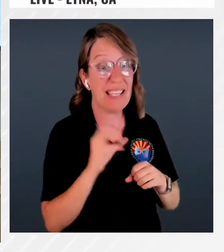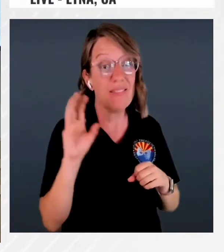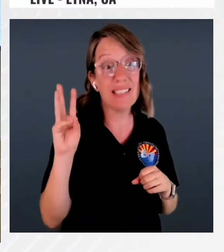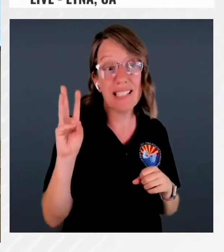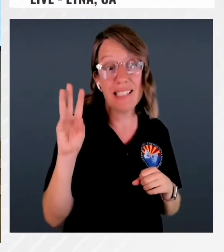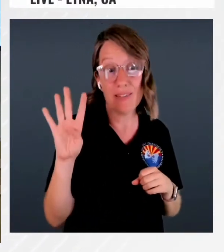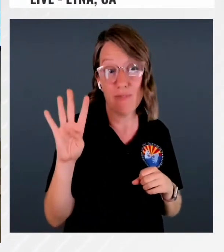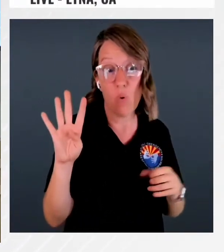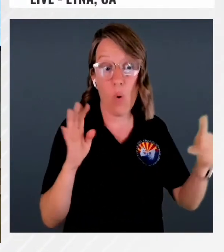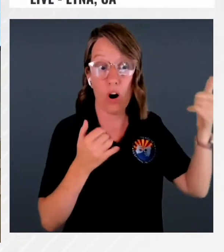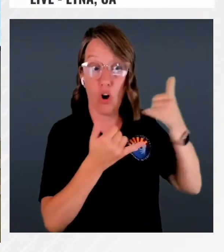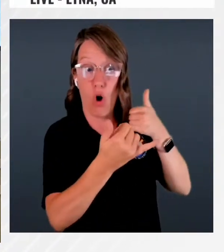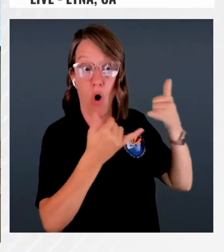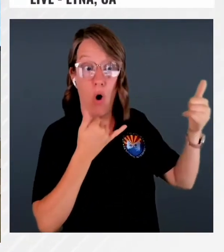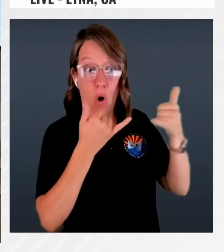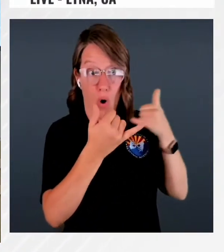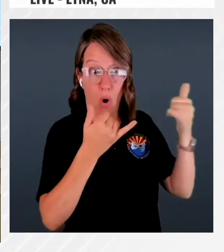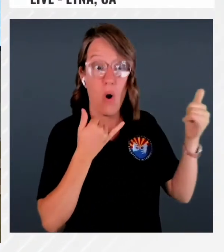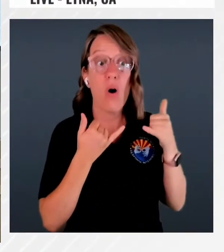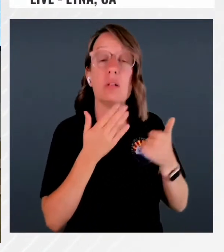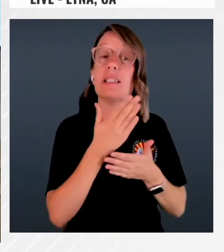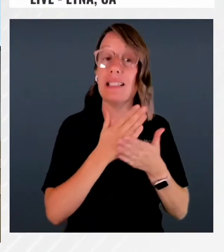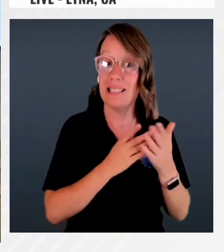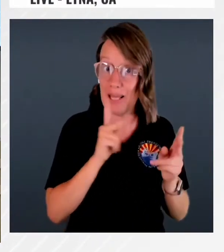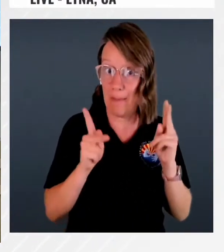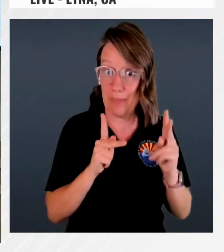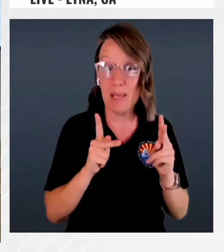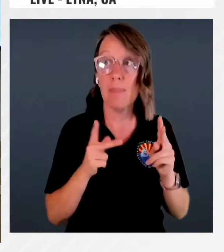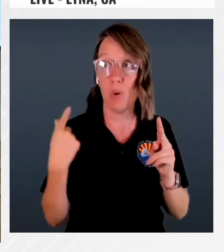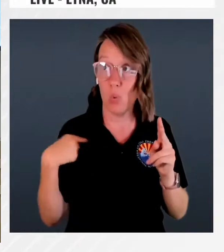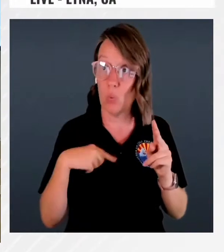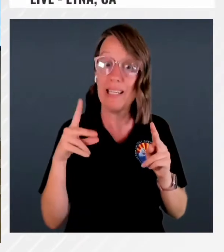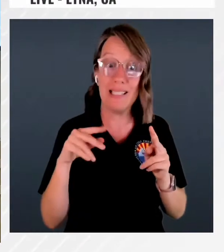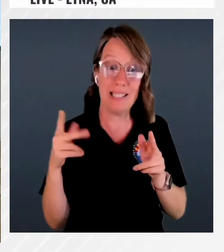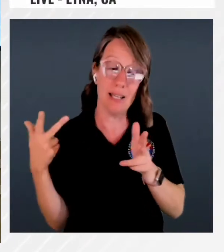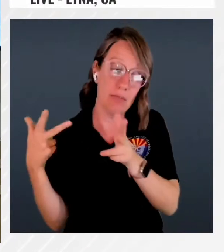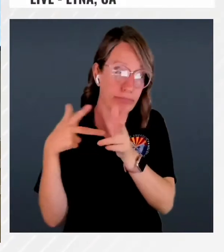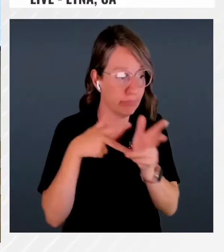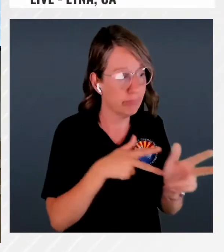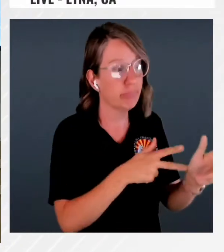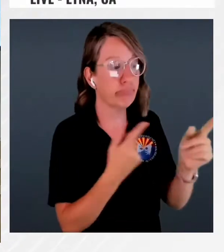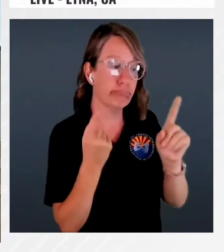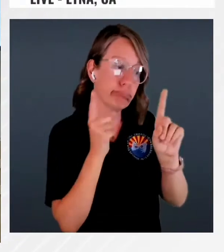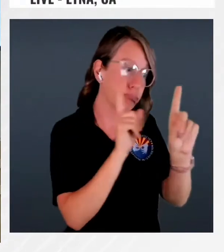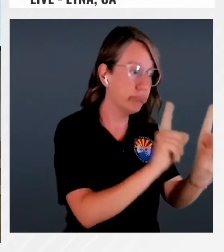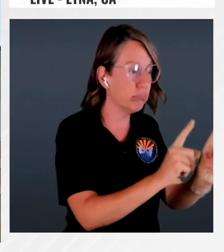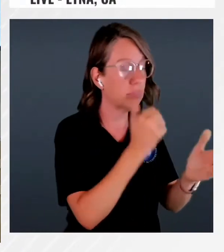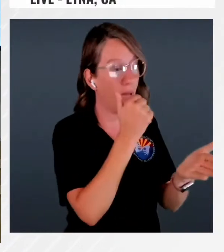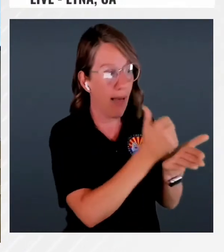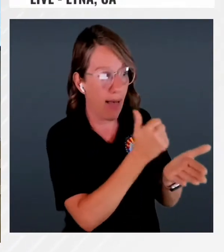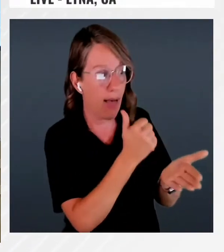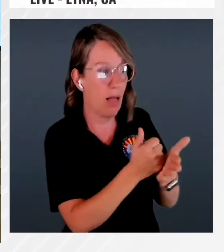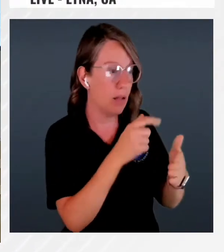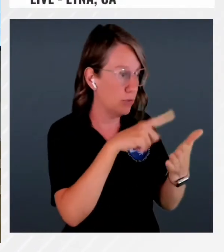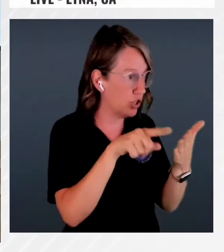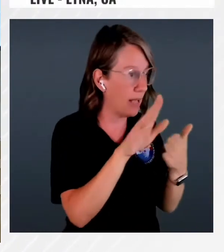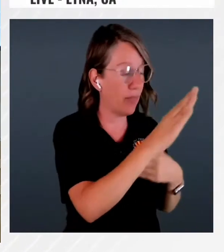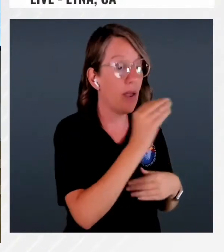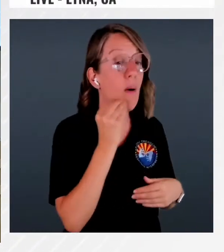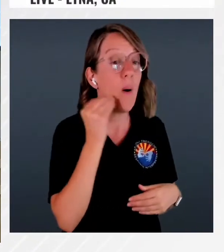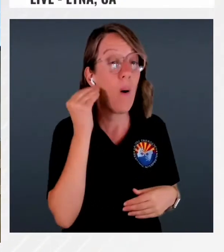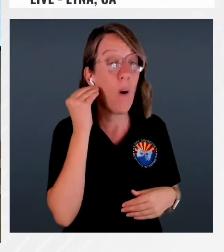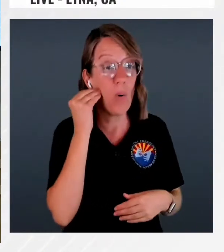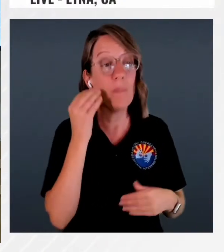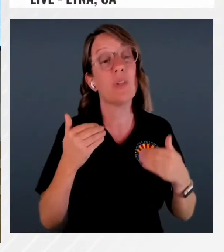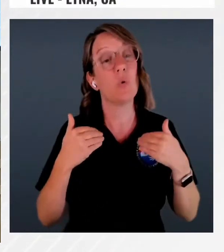homes to take a look at things. We've also had our search and rescue team, which has been a huge help. They've been going actually door to door